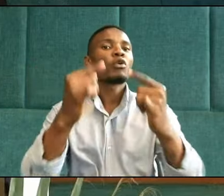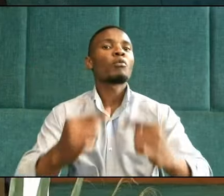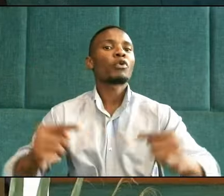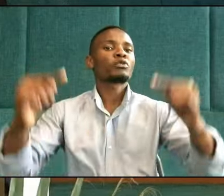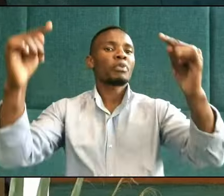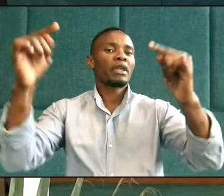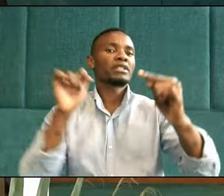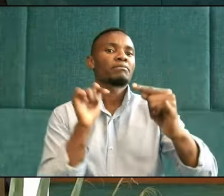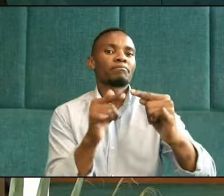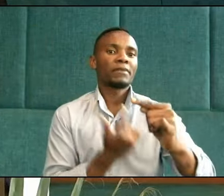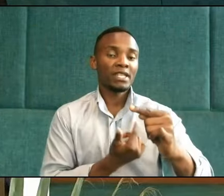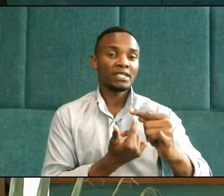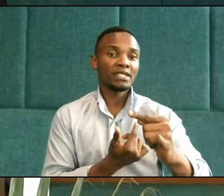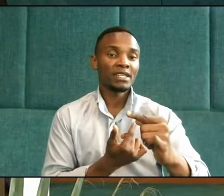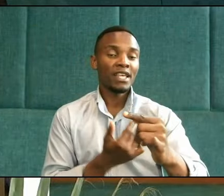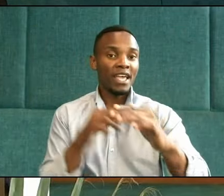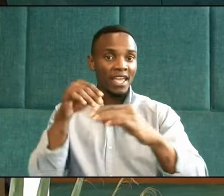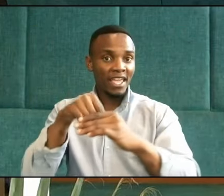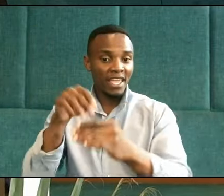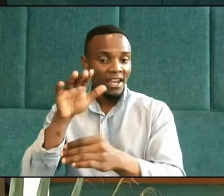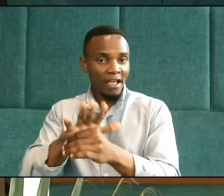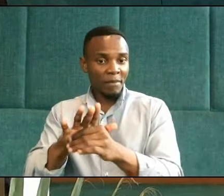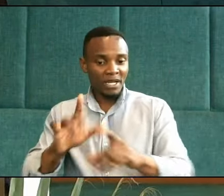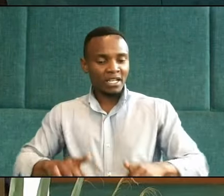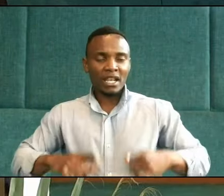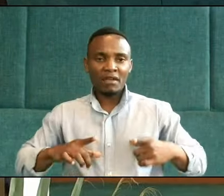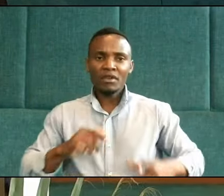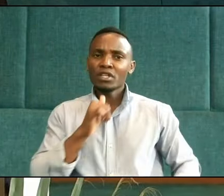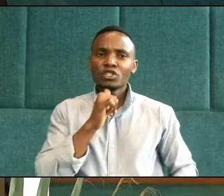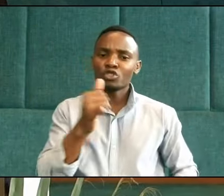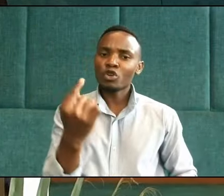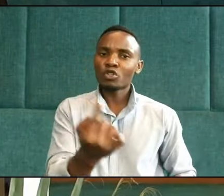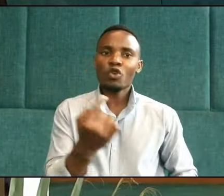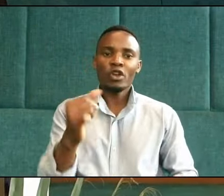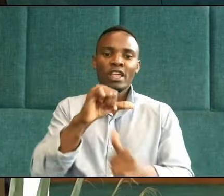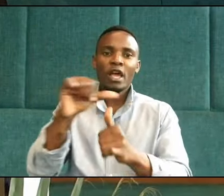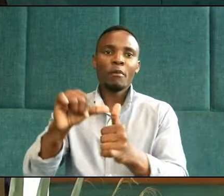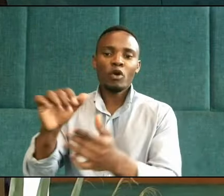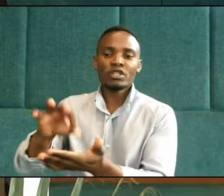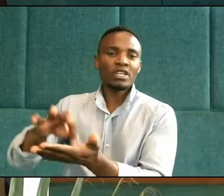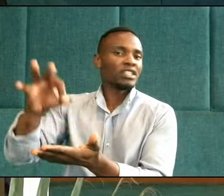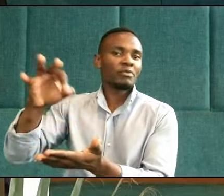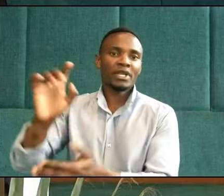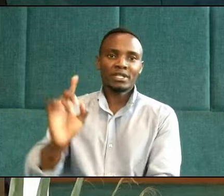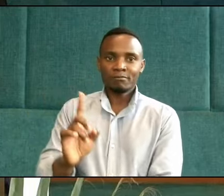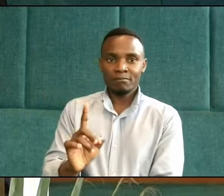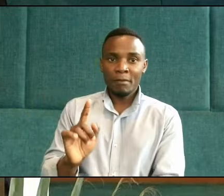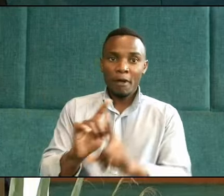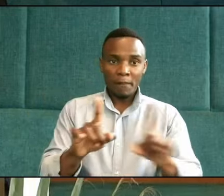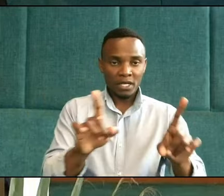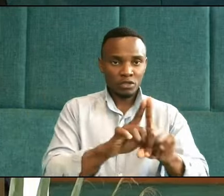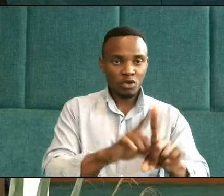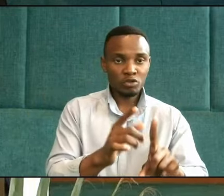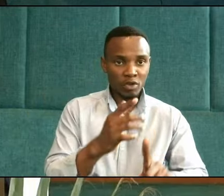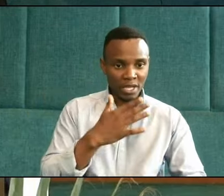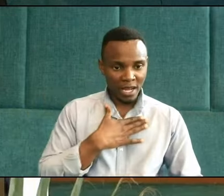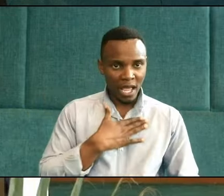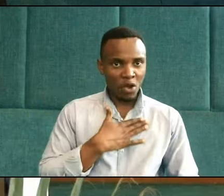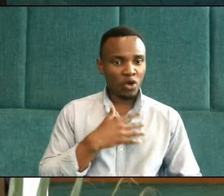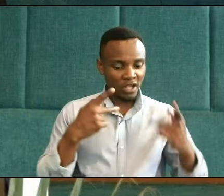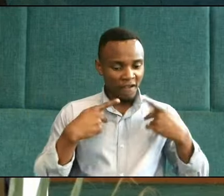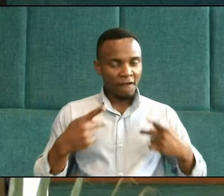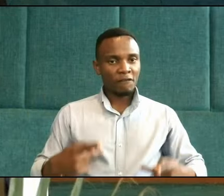prosperity in the abundant life doesn't have to do with the spirit and soul alone. It has to do even